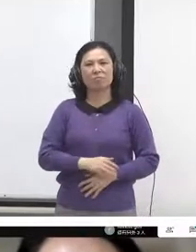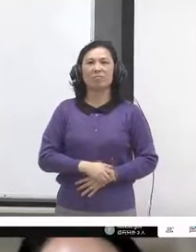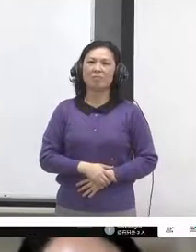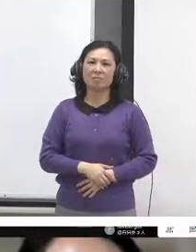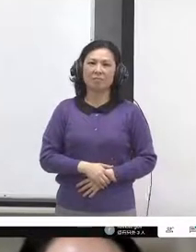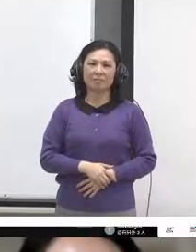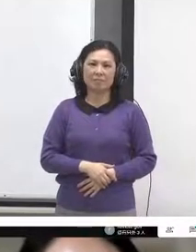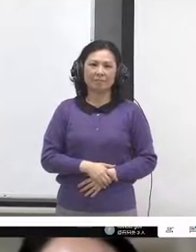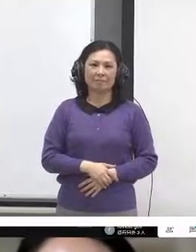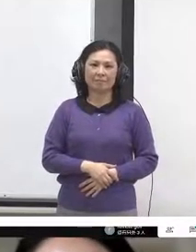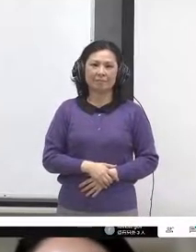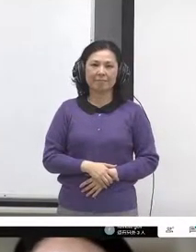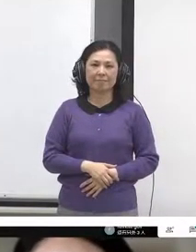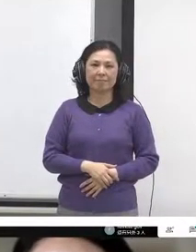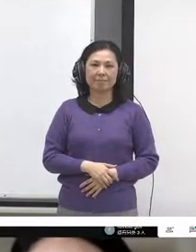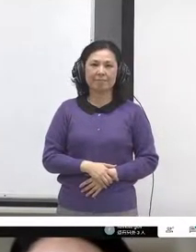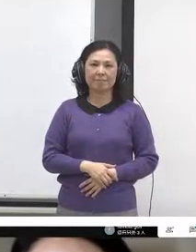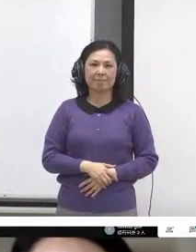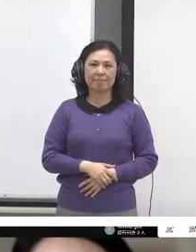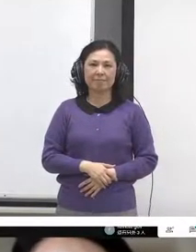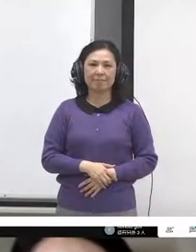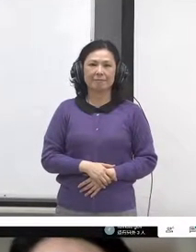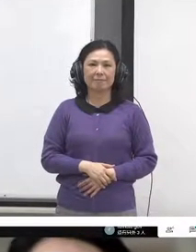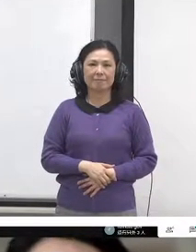that. So but if I